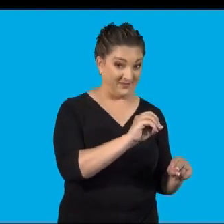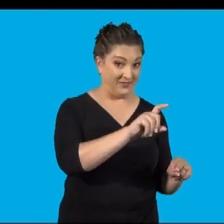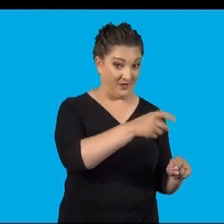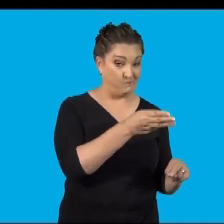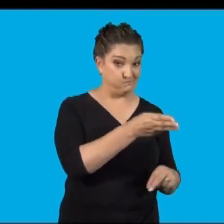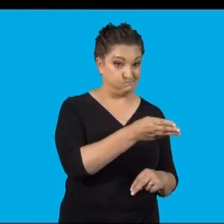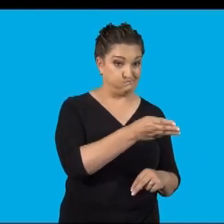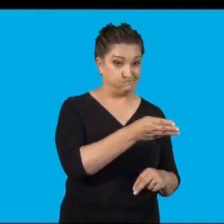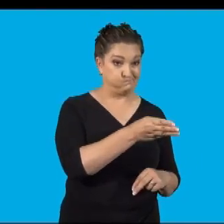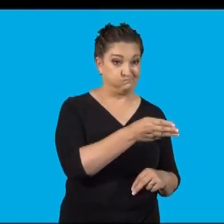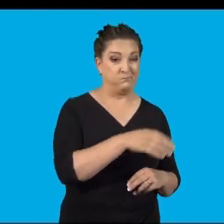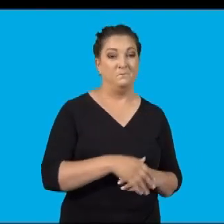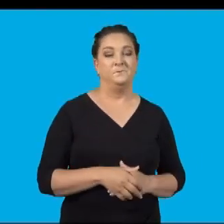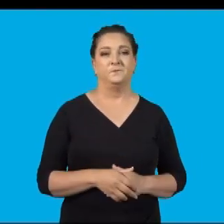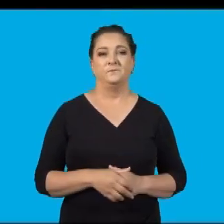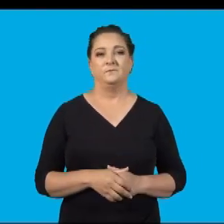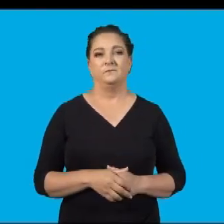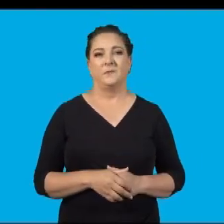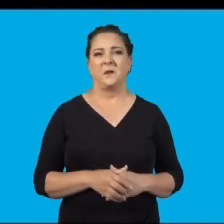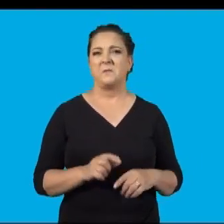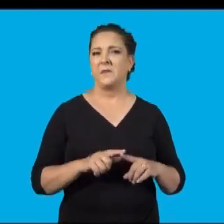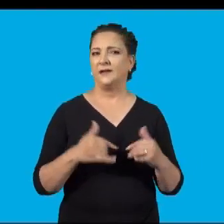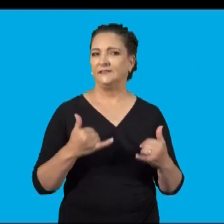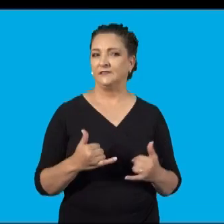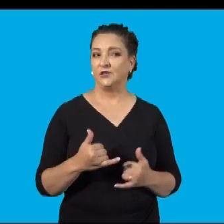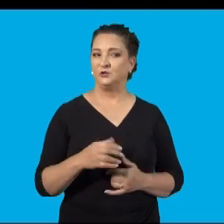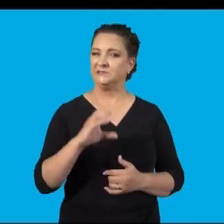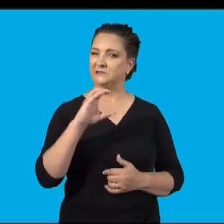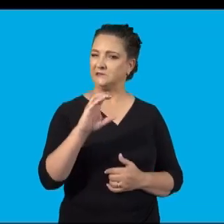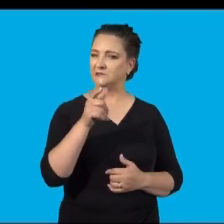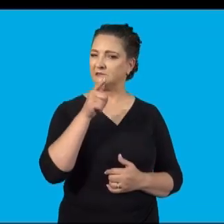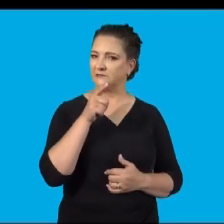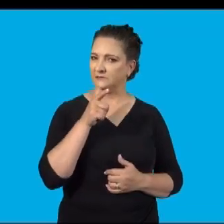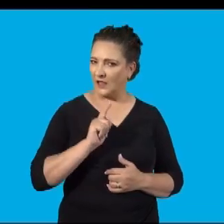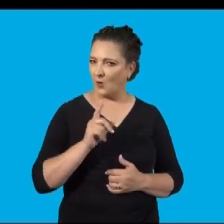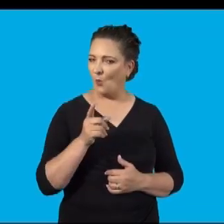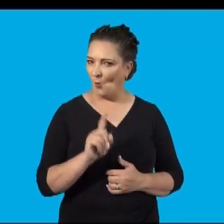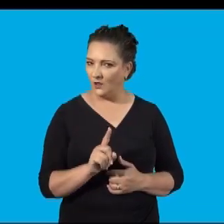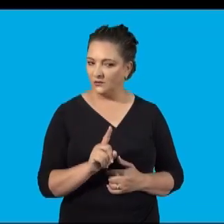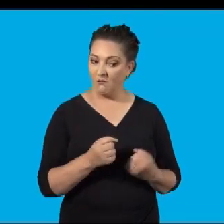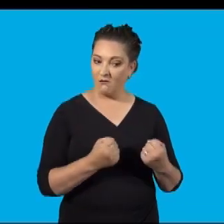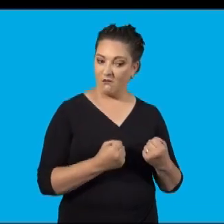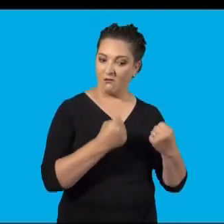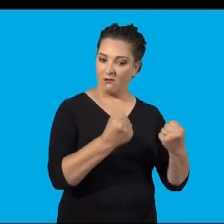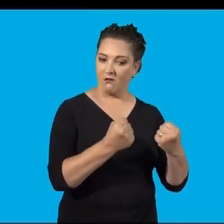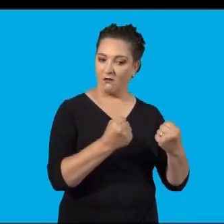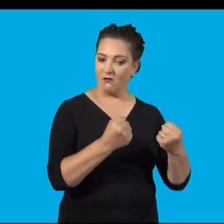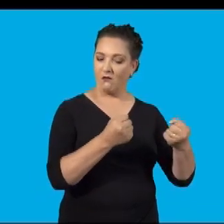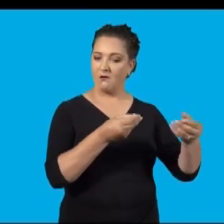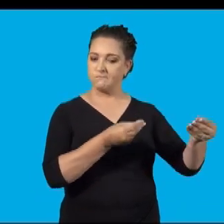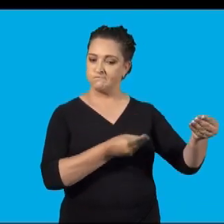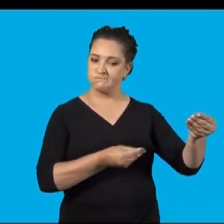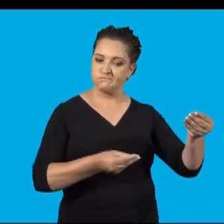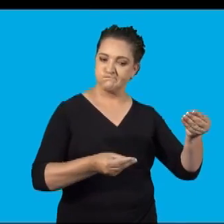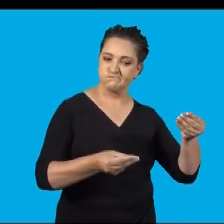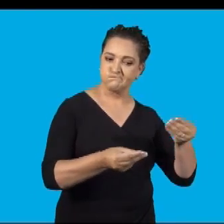end. And then, information C tells us a vehicle was traded in. So